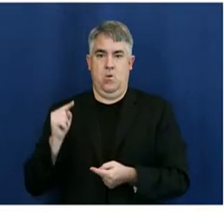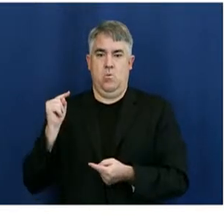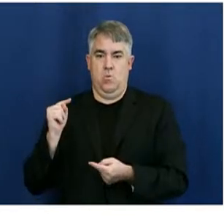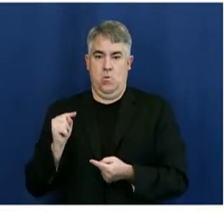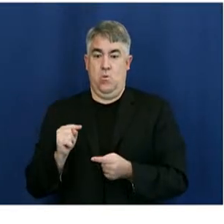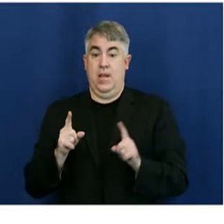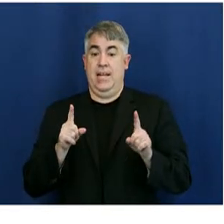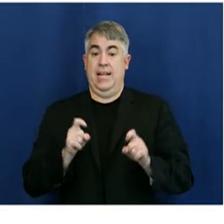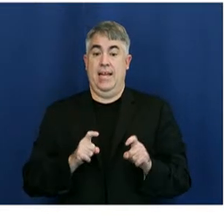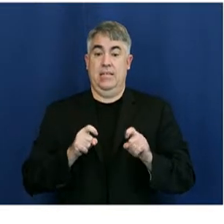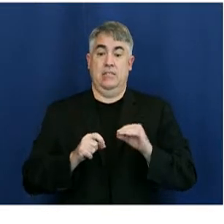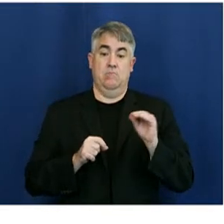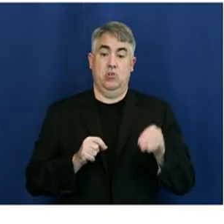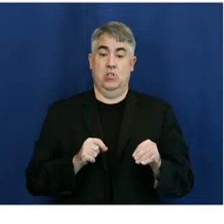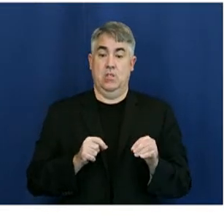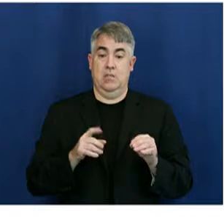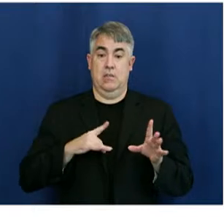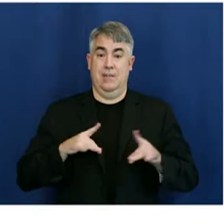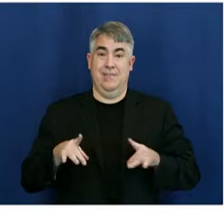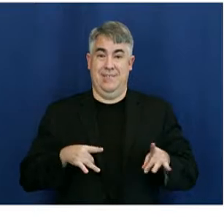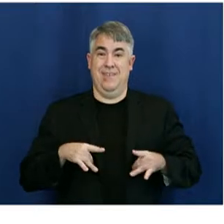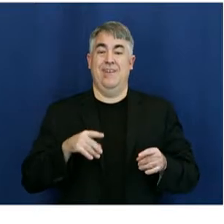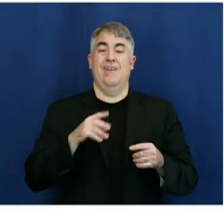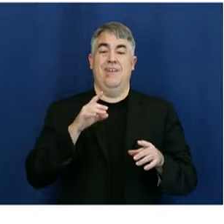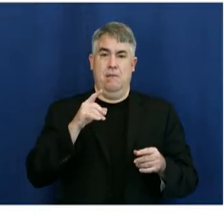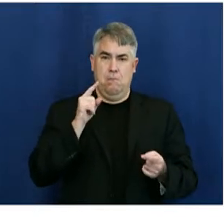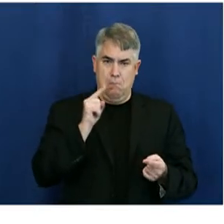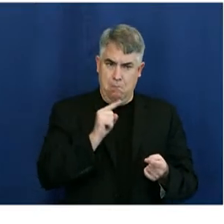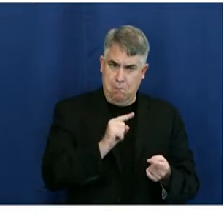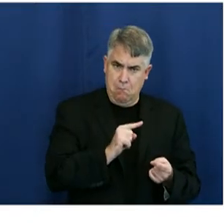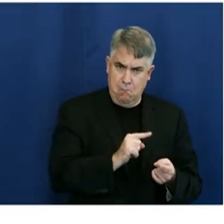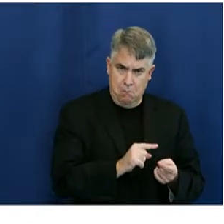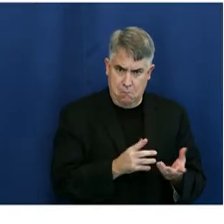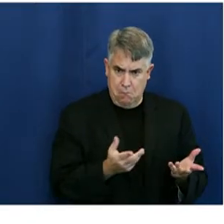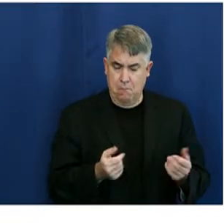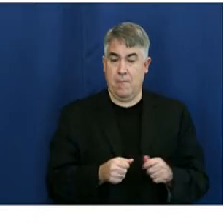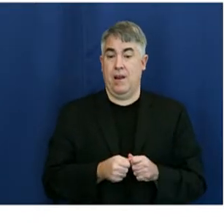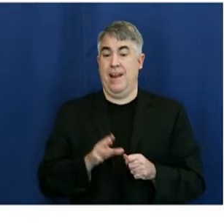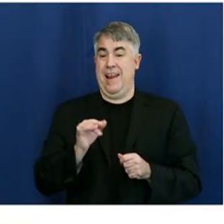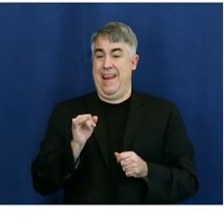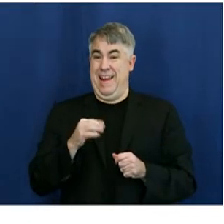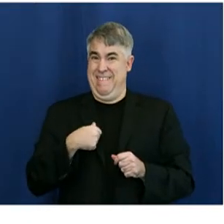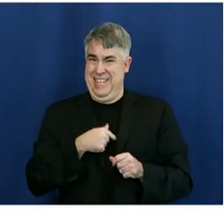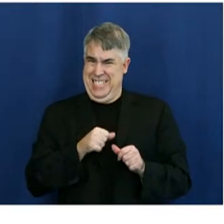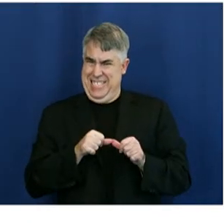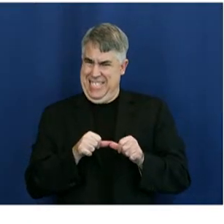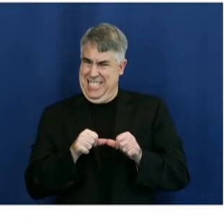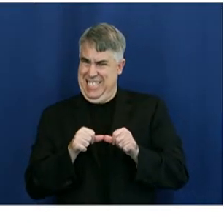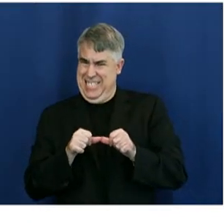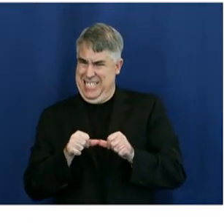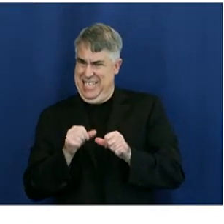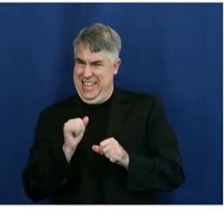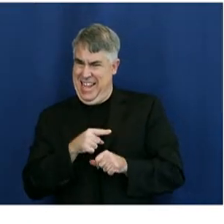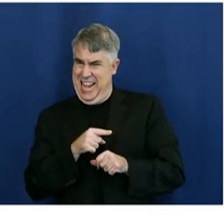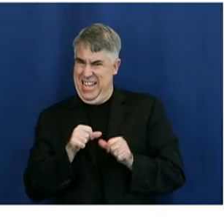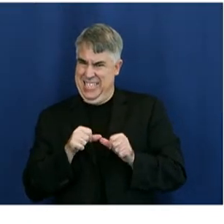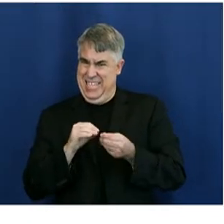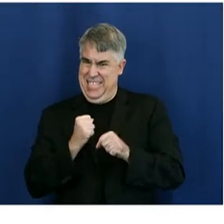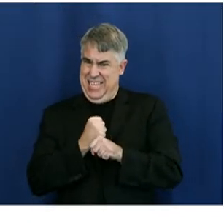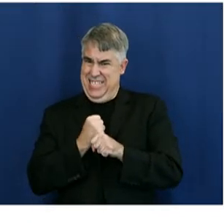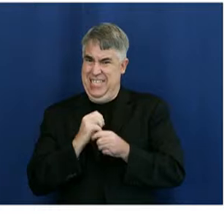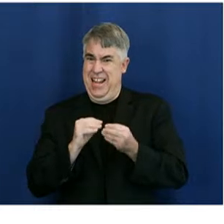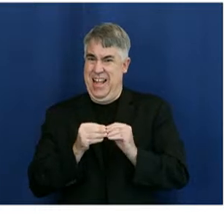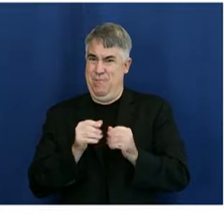percentage of positivity. All of these are headed in the right direction, and if we can continue the work we've done, which means continue the efforts we've